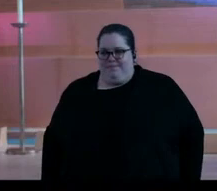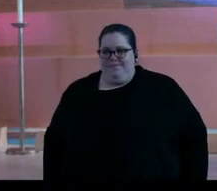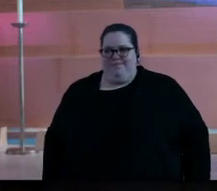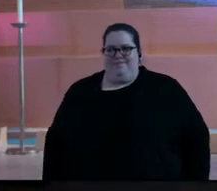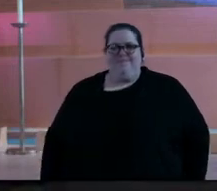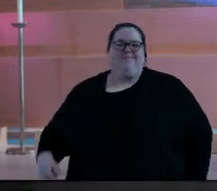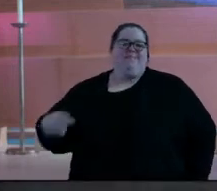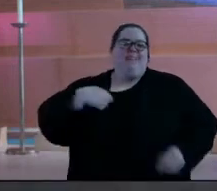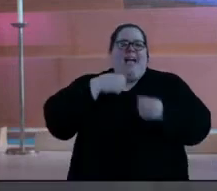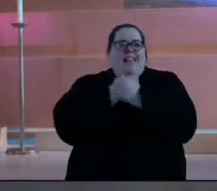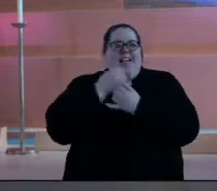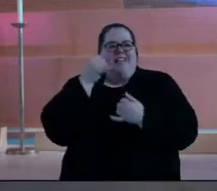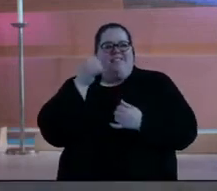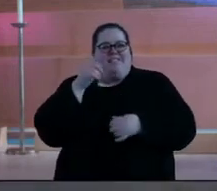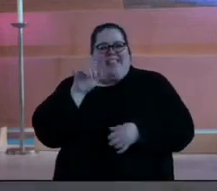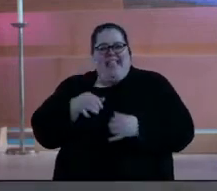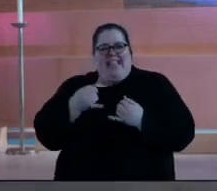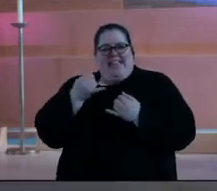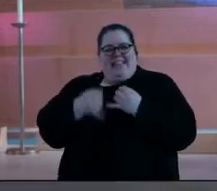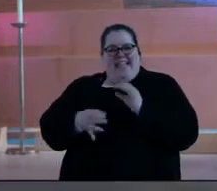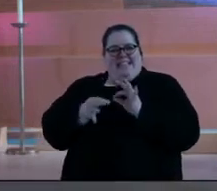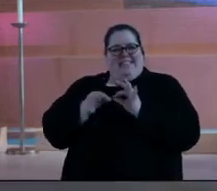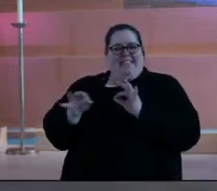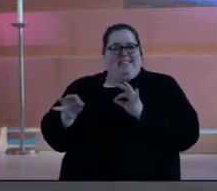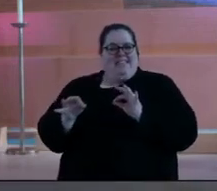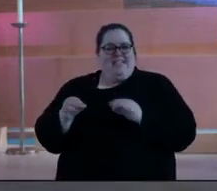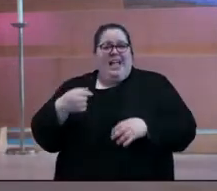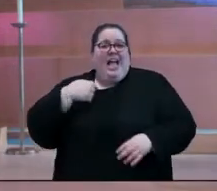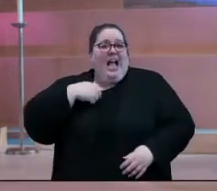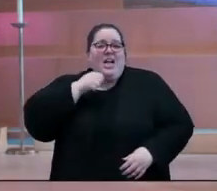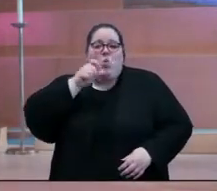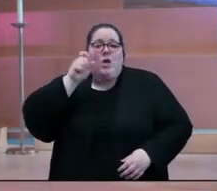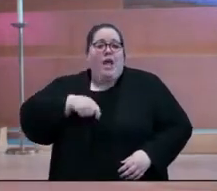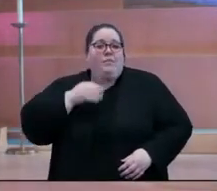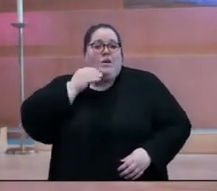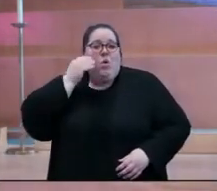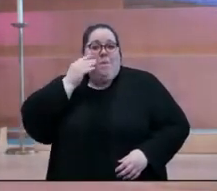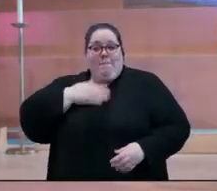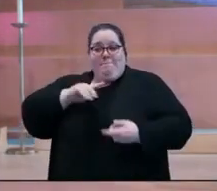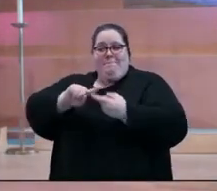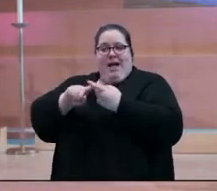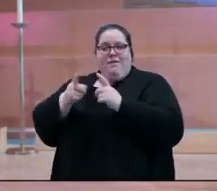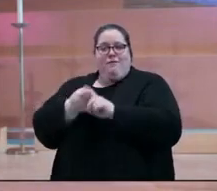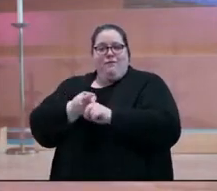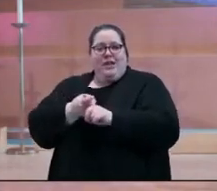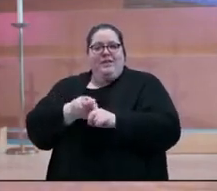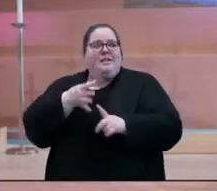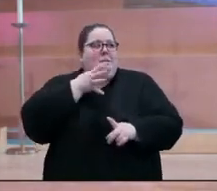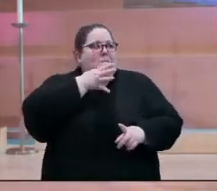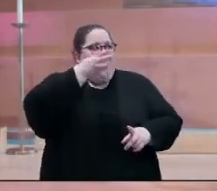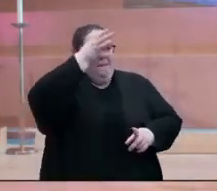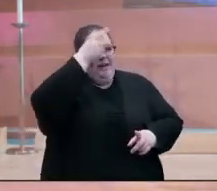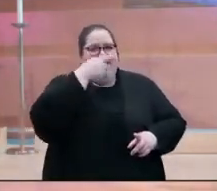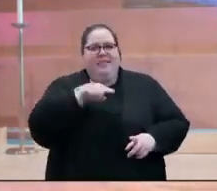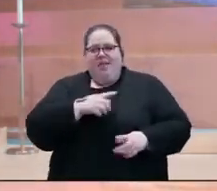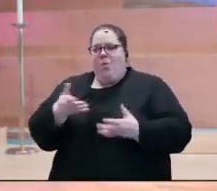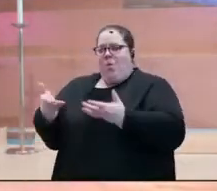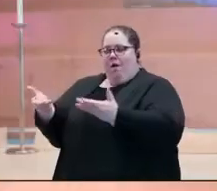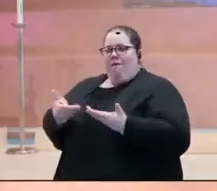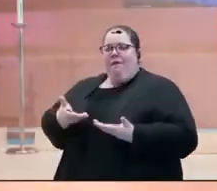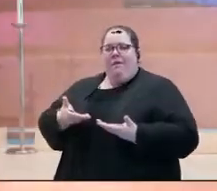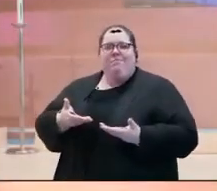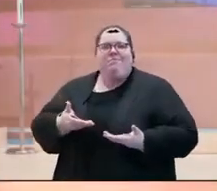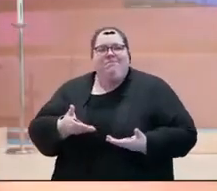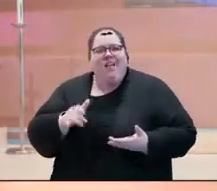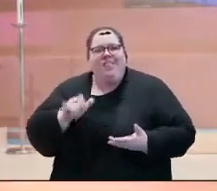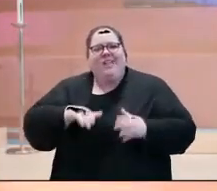I love that. That last line that he says, we don't even have to be home and our friends are welcome at the table. How great is that? I mean,